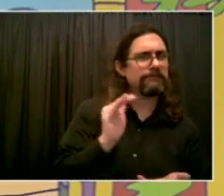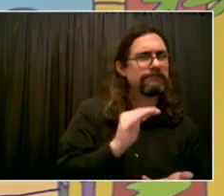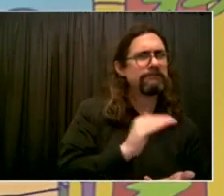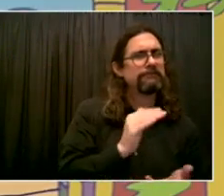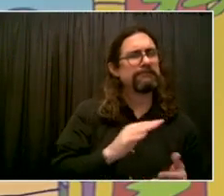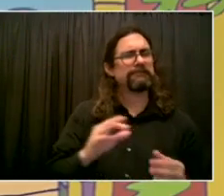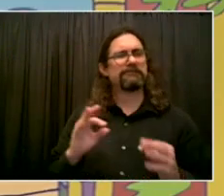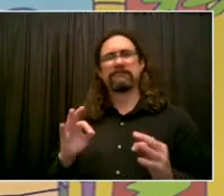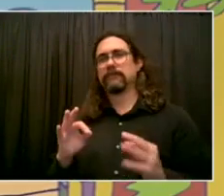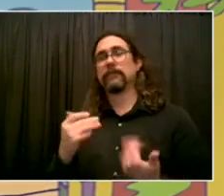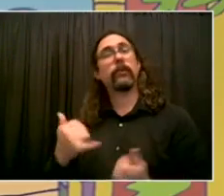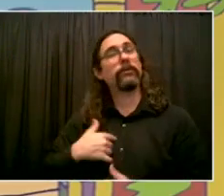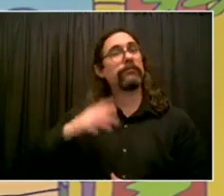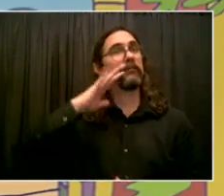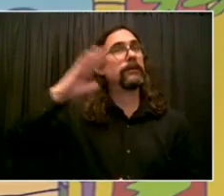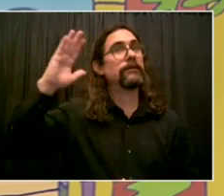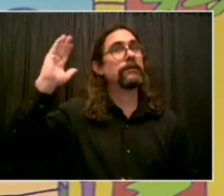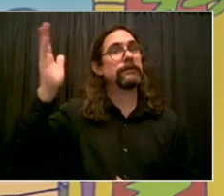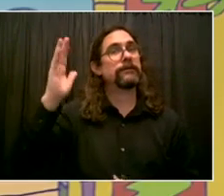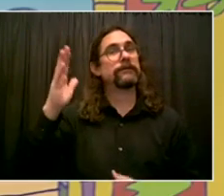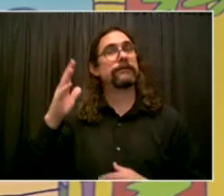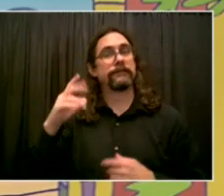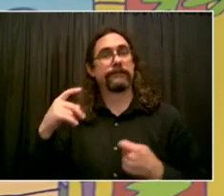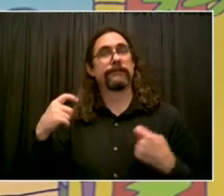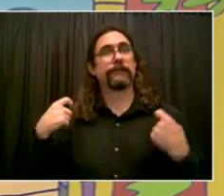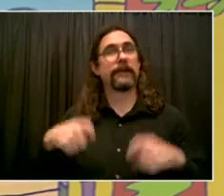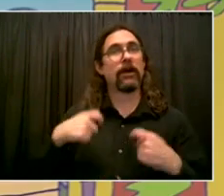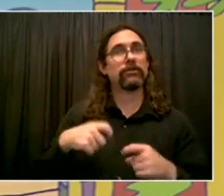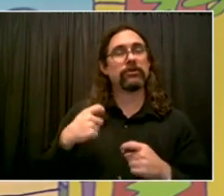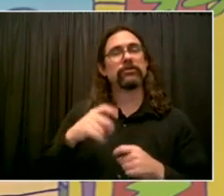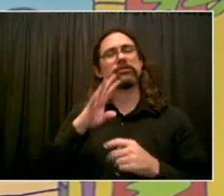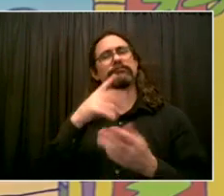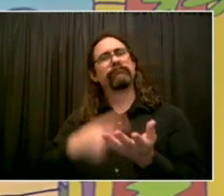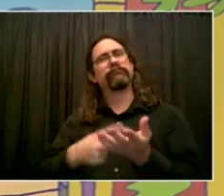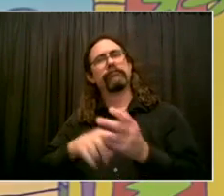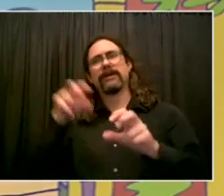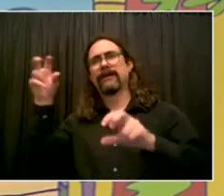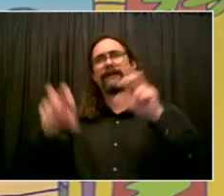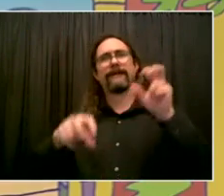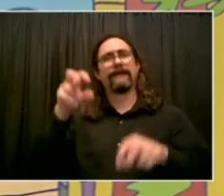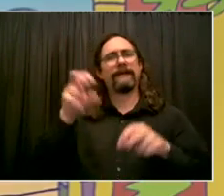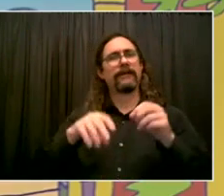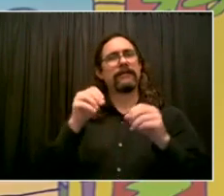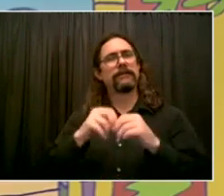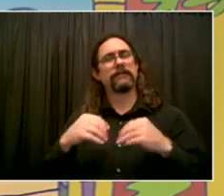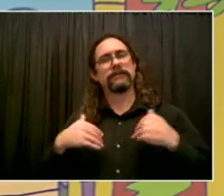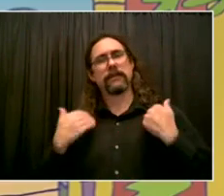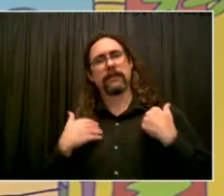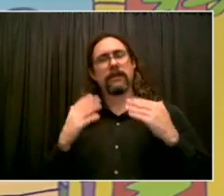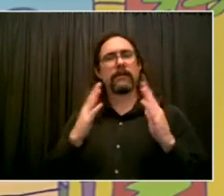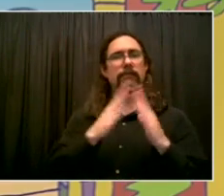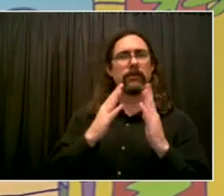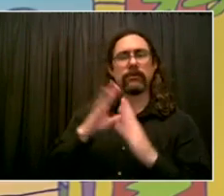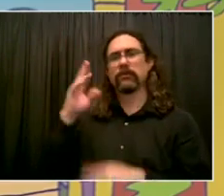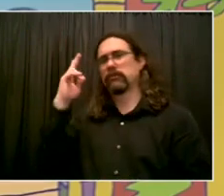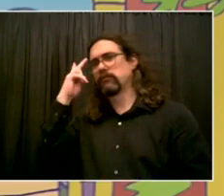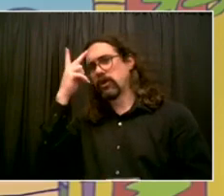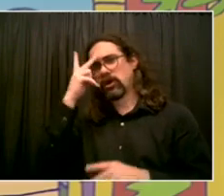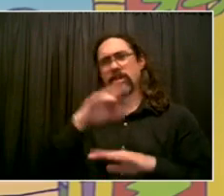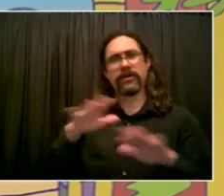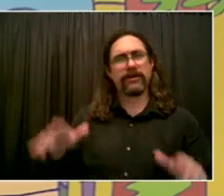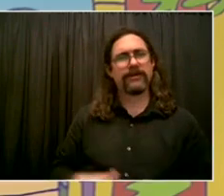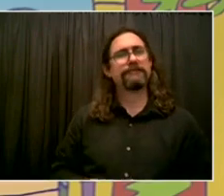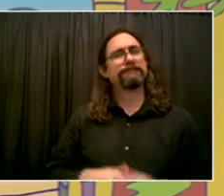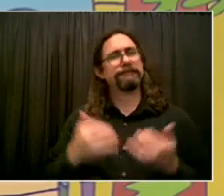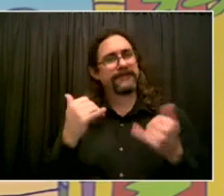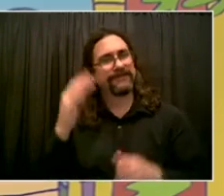in communities for our kids and families. Gracias a nuestro programa Field of Dreams, el